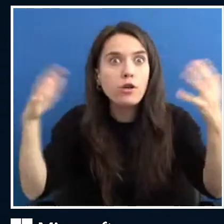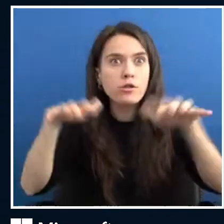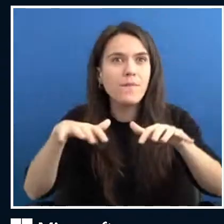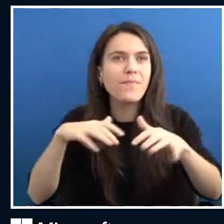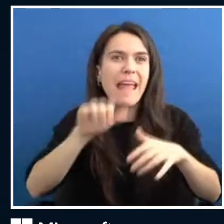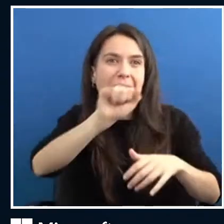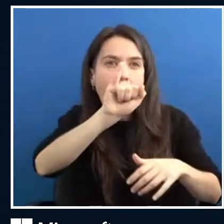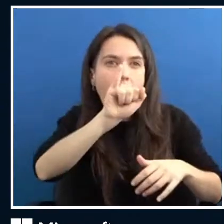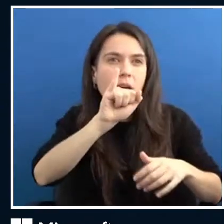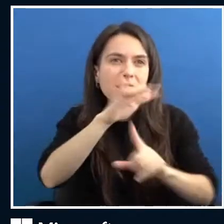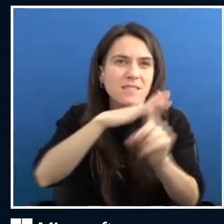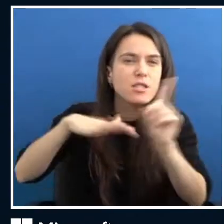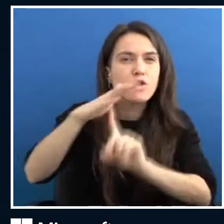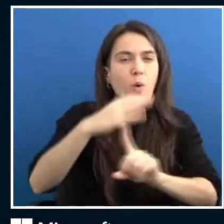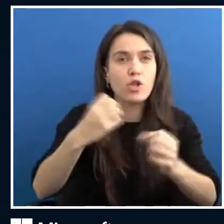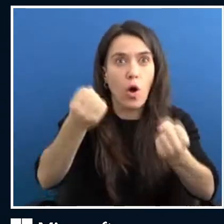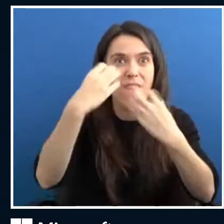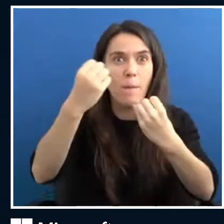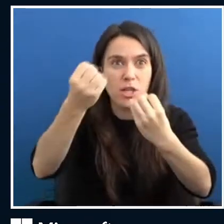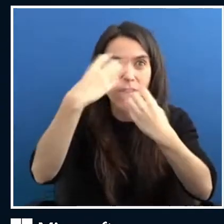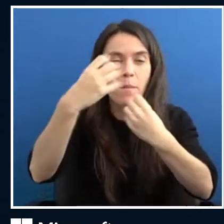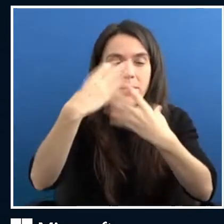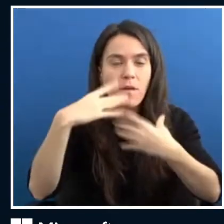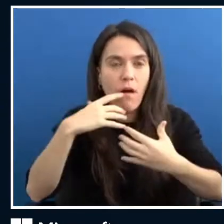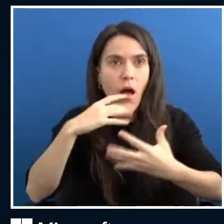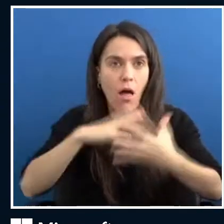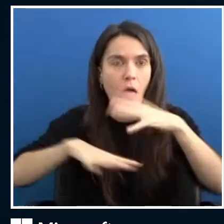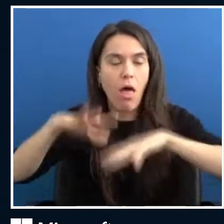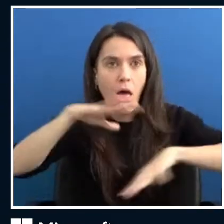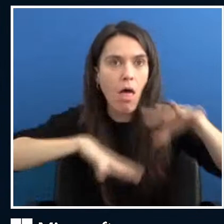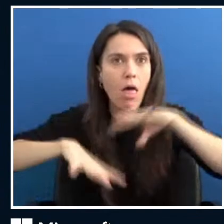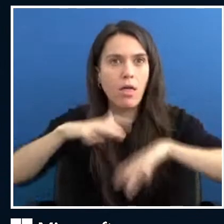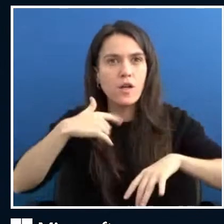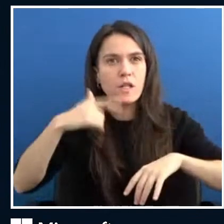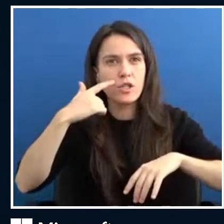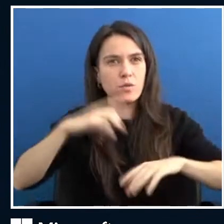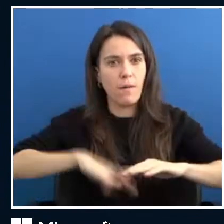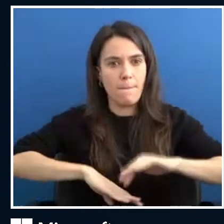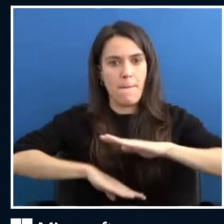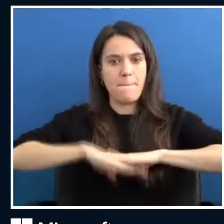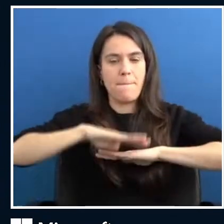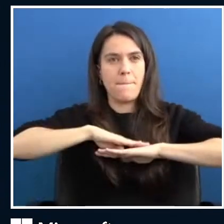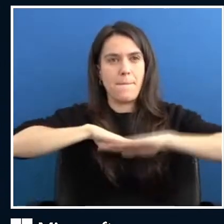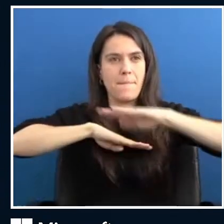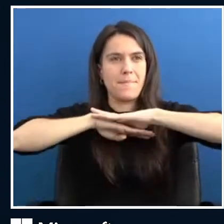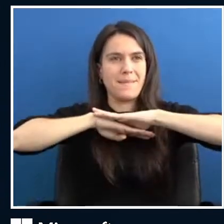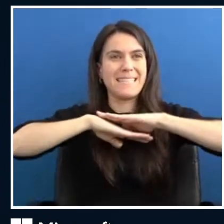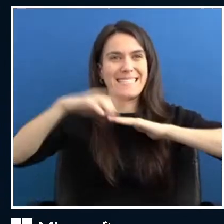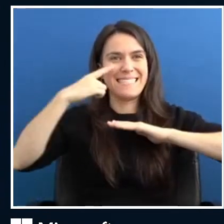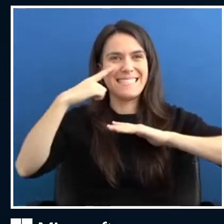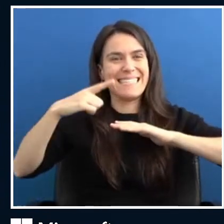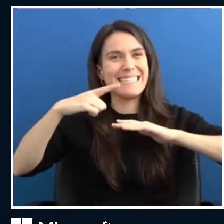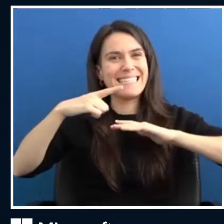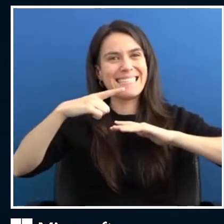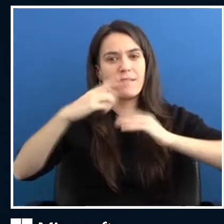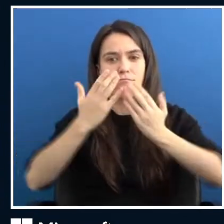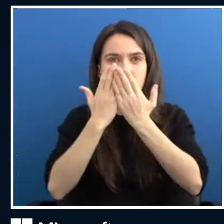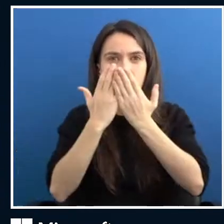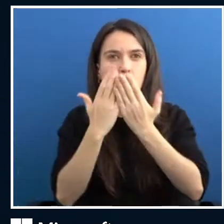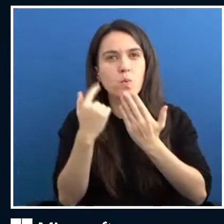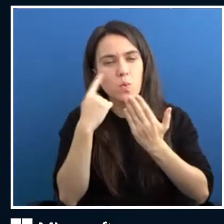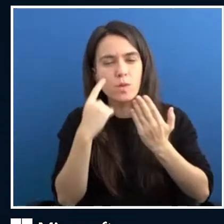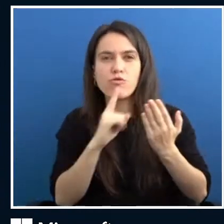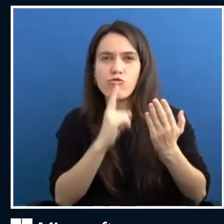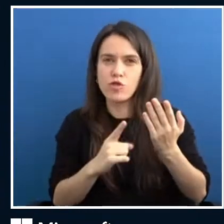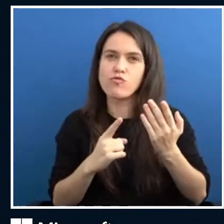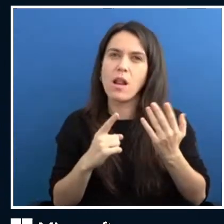situation. So we found the experience with Learn to be very useful in that sense, because that allows allowed us to bring